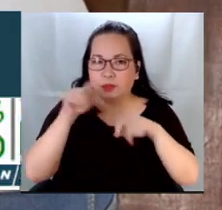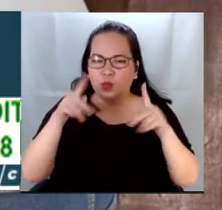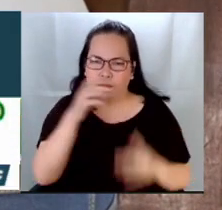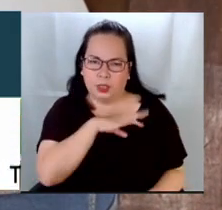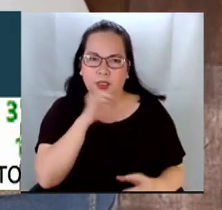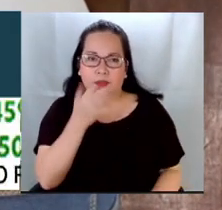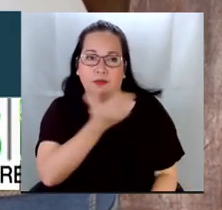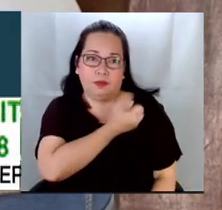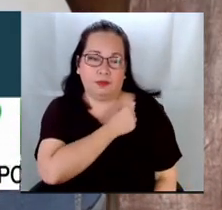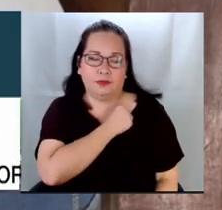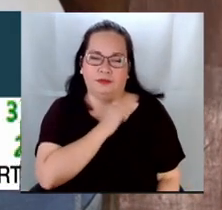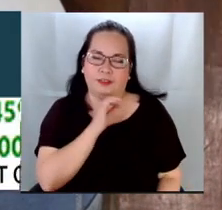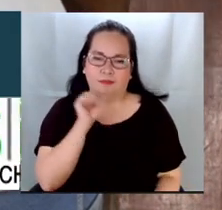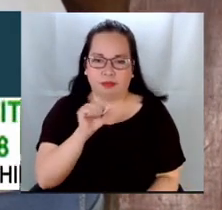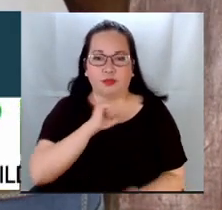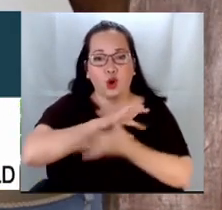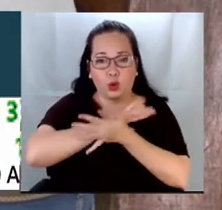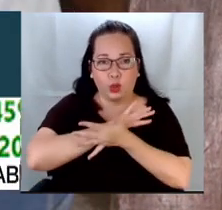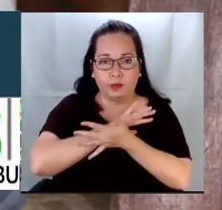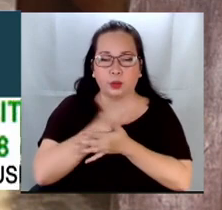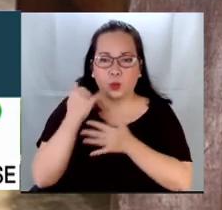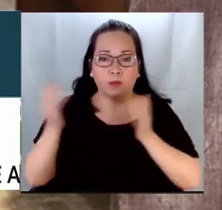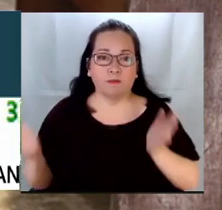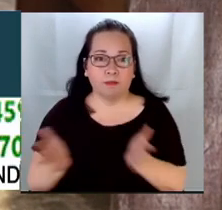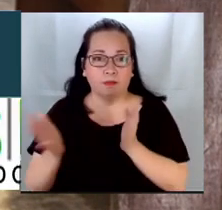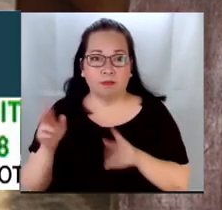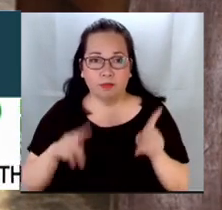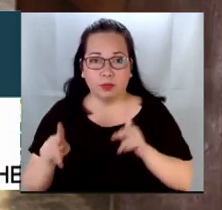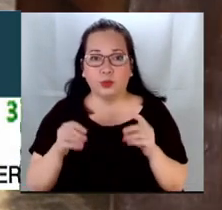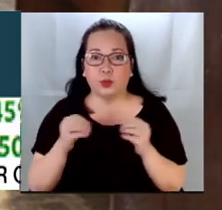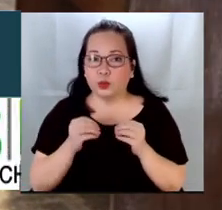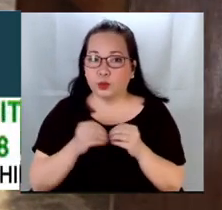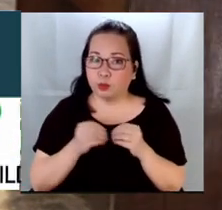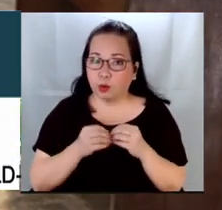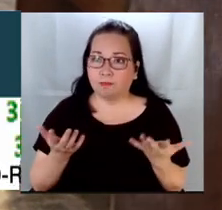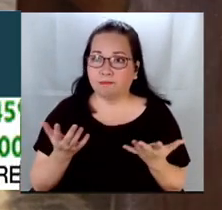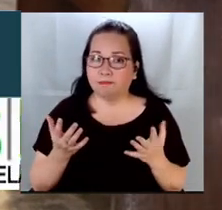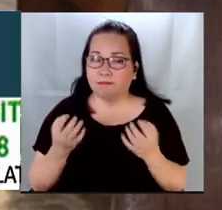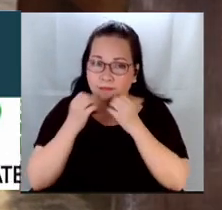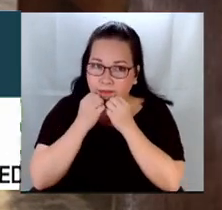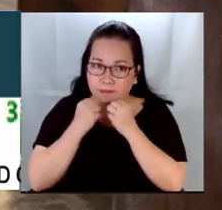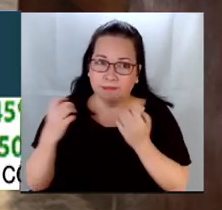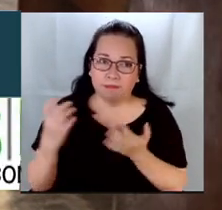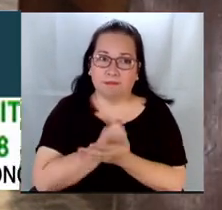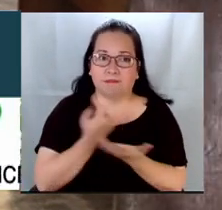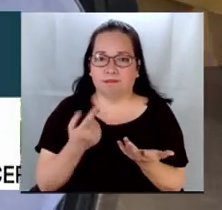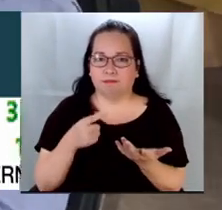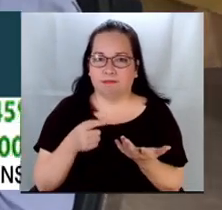against the disease in hopes to encourage the public to avail of the jab. Soto says that the